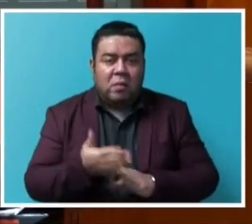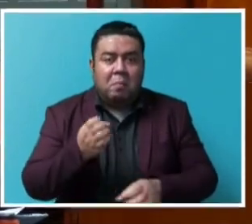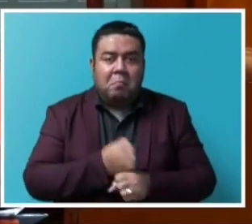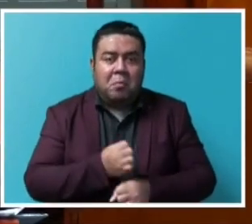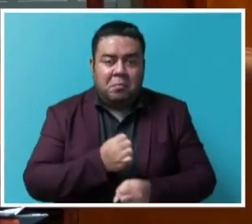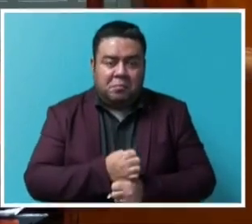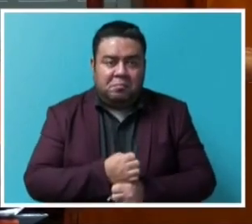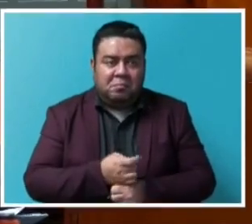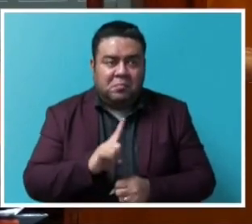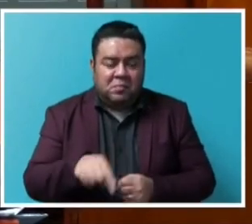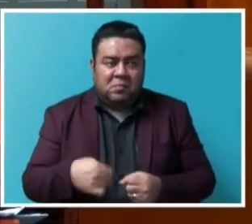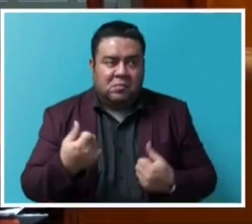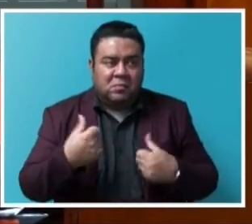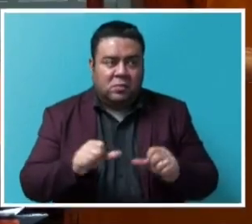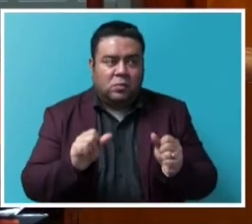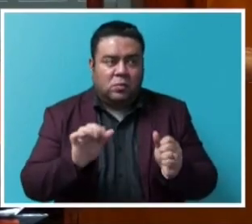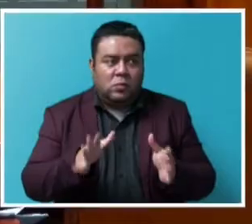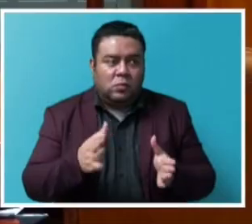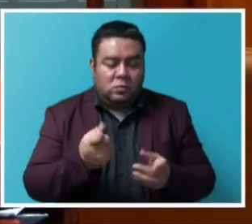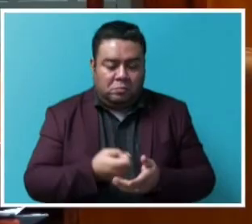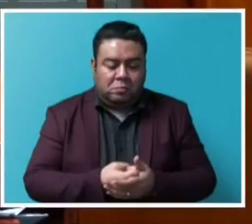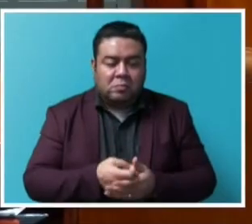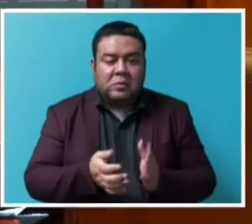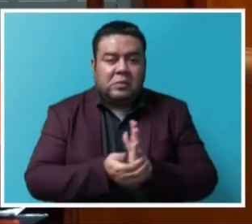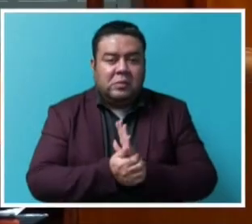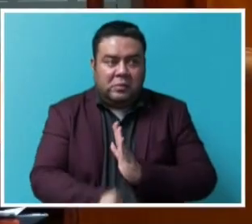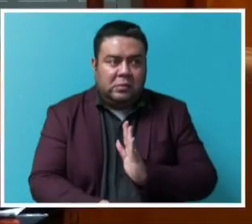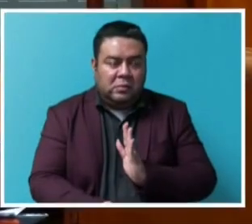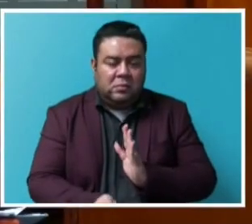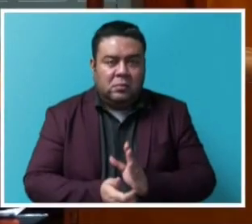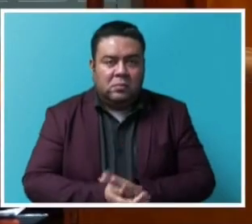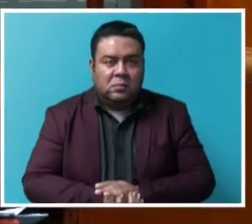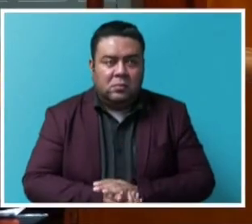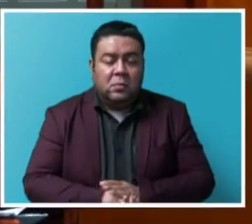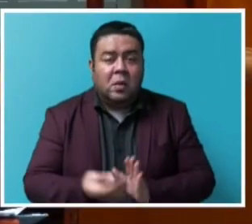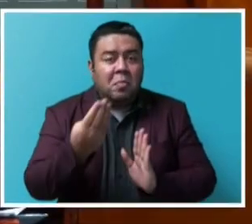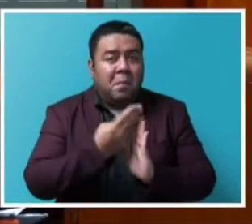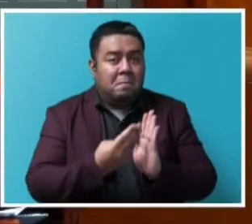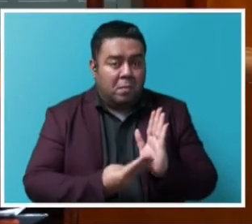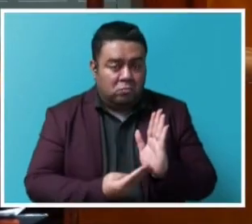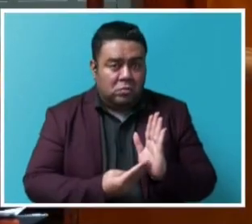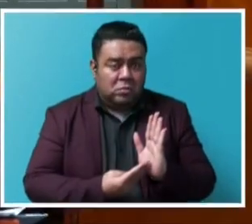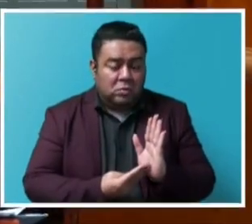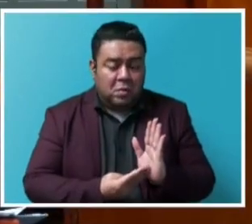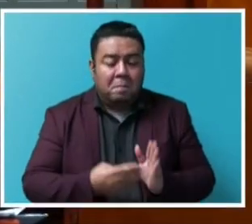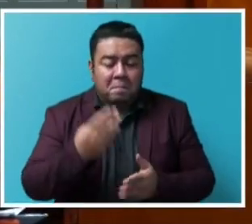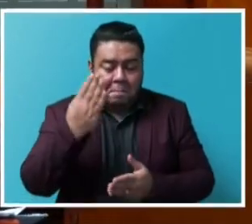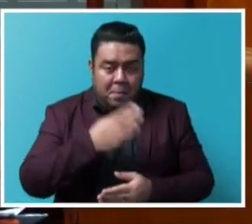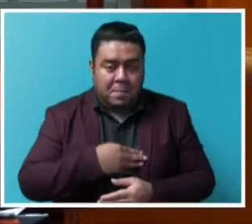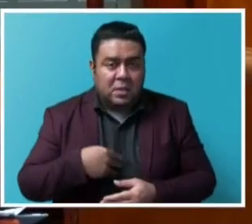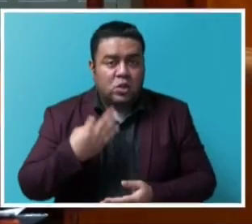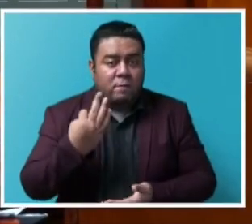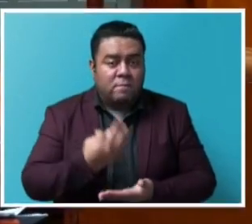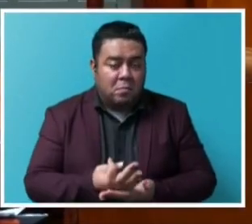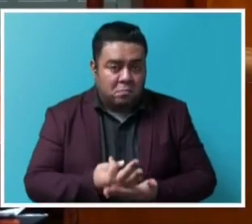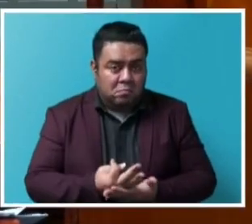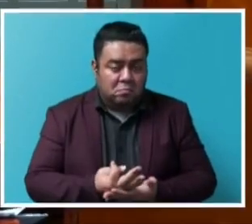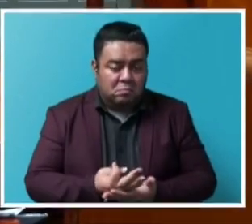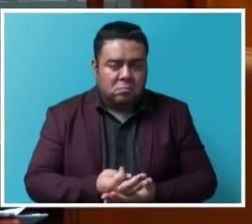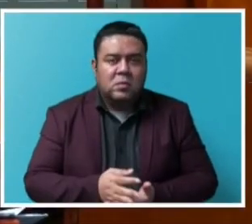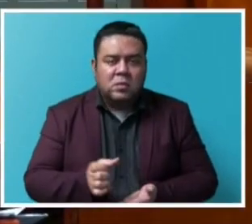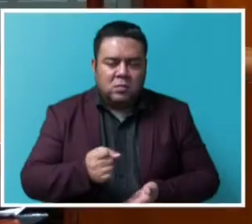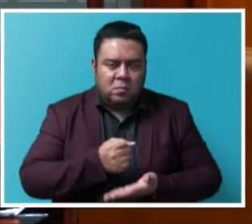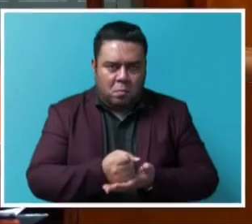and underutilized potential. The budget address by the Honourable Minister of Finance